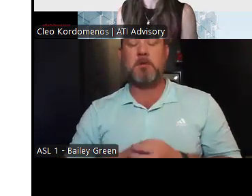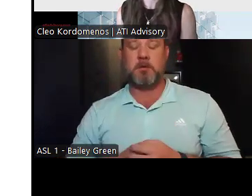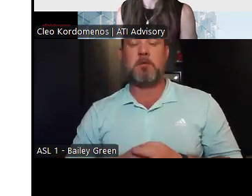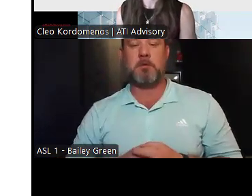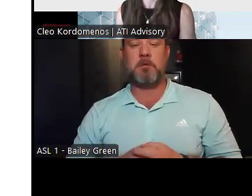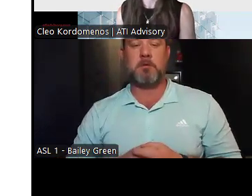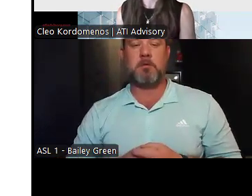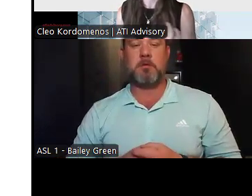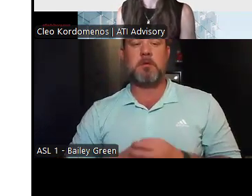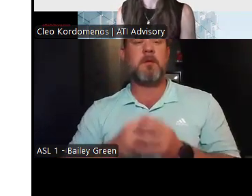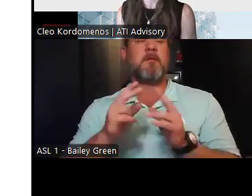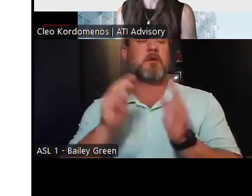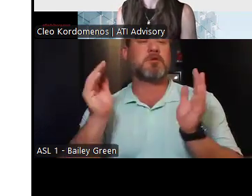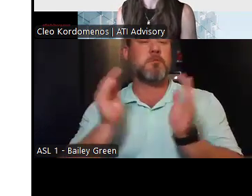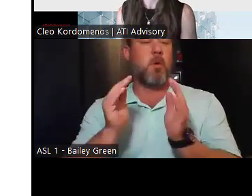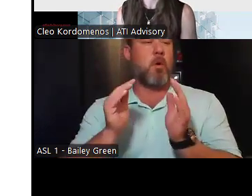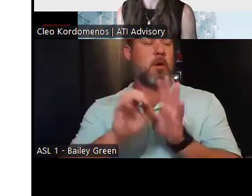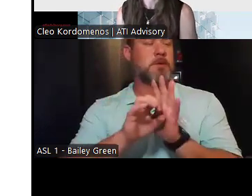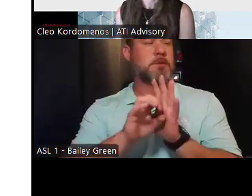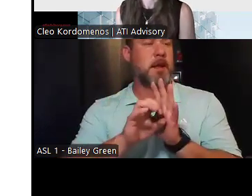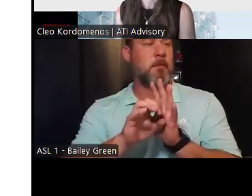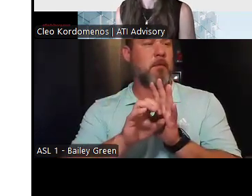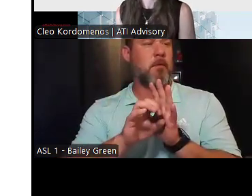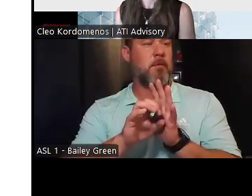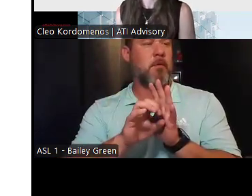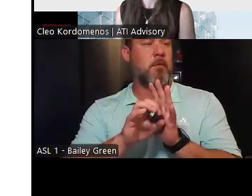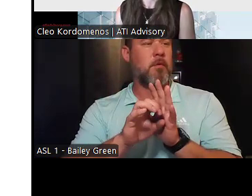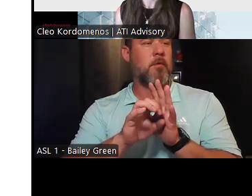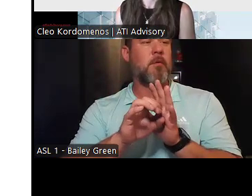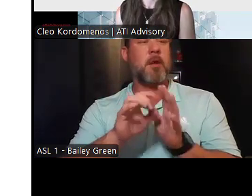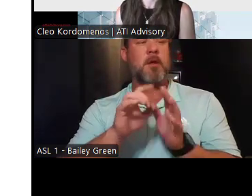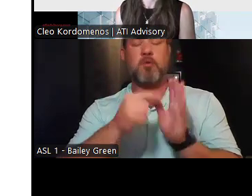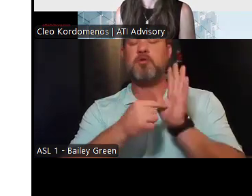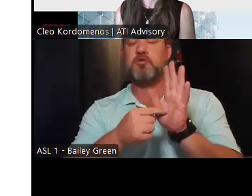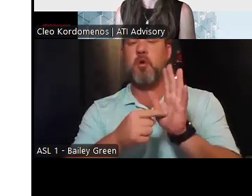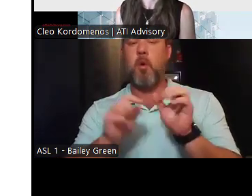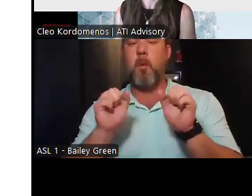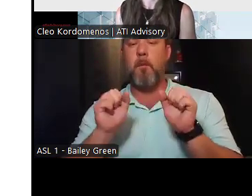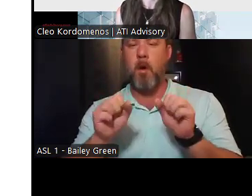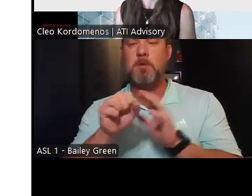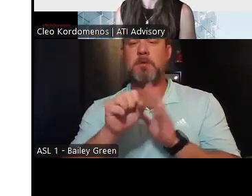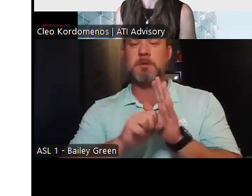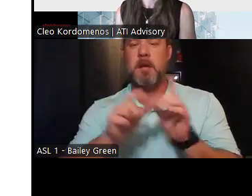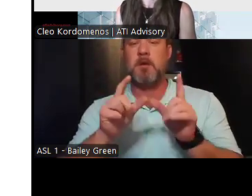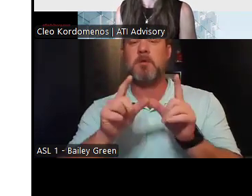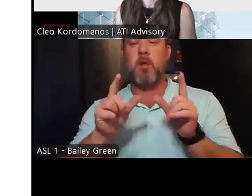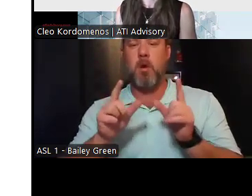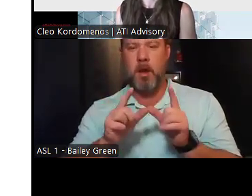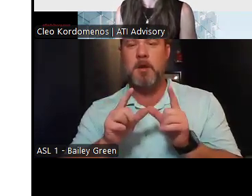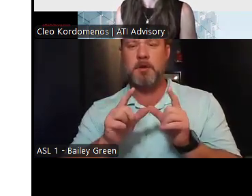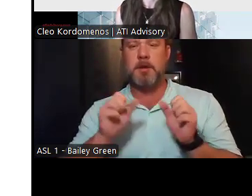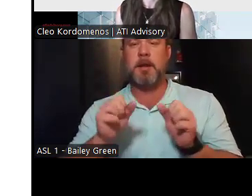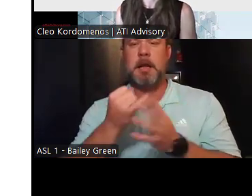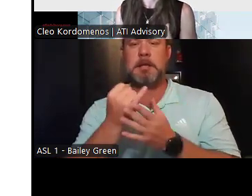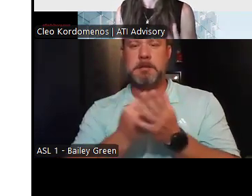a very small sample of some of what's featured in here, and they really show what's possible when states and localities